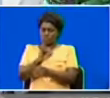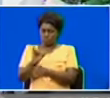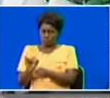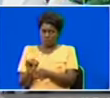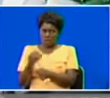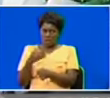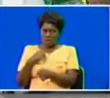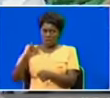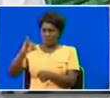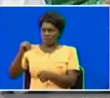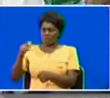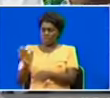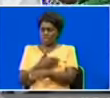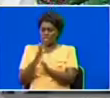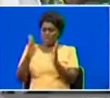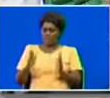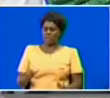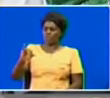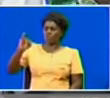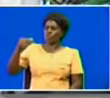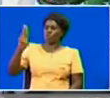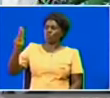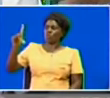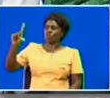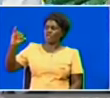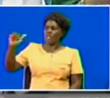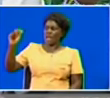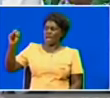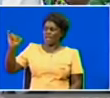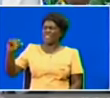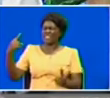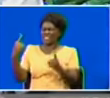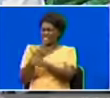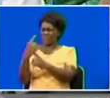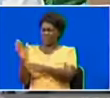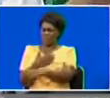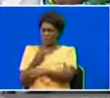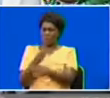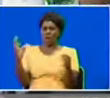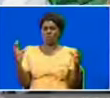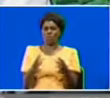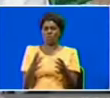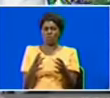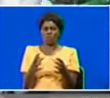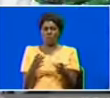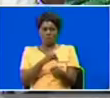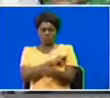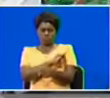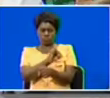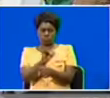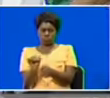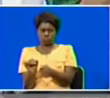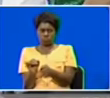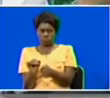helped Giuliani open a hub in Dandora, had the band, Sarabi Band, Teardrops, graffiti artists like